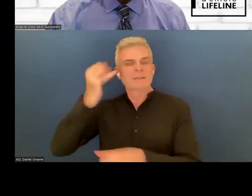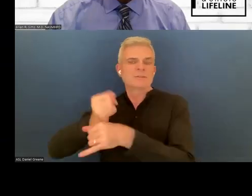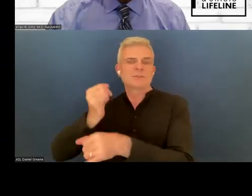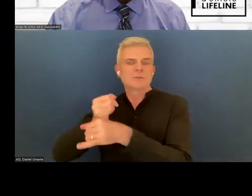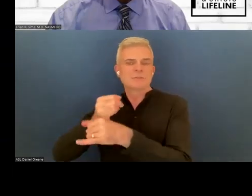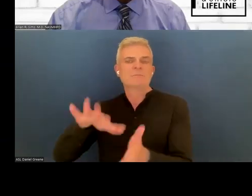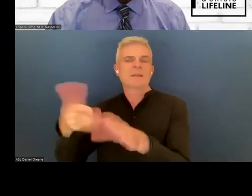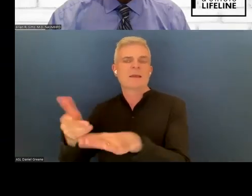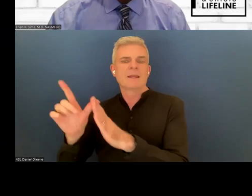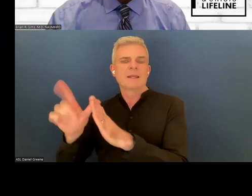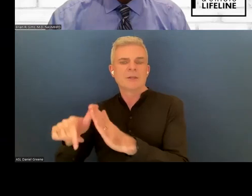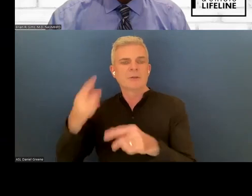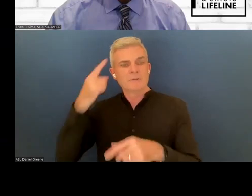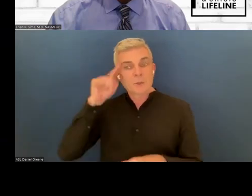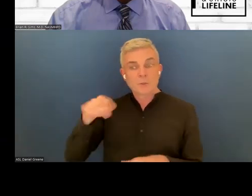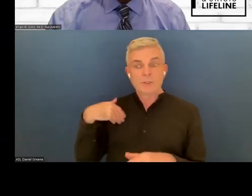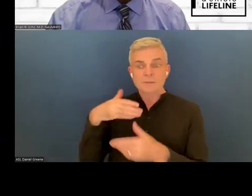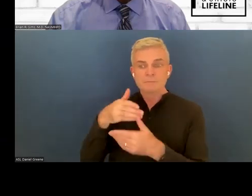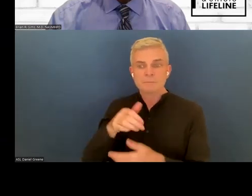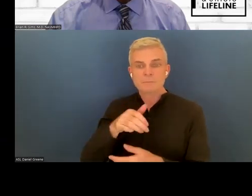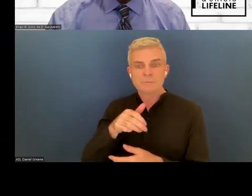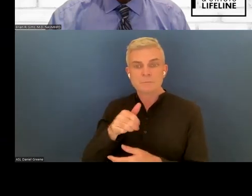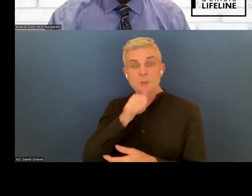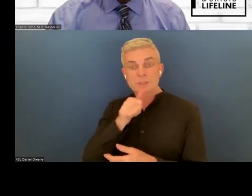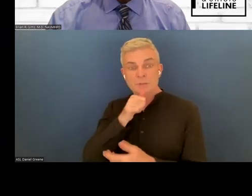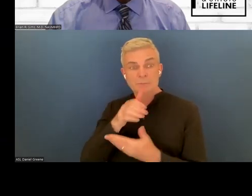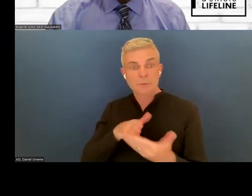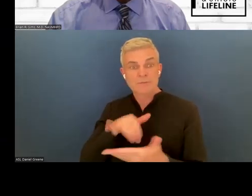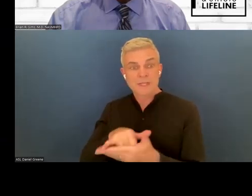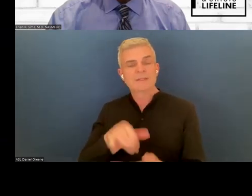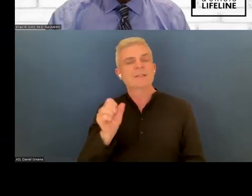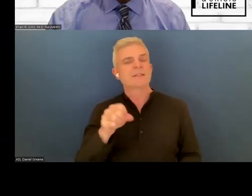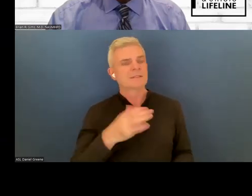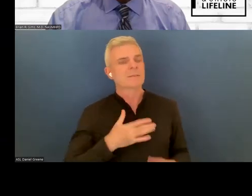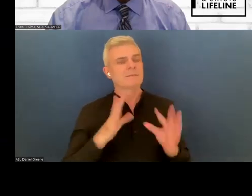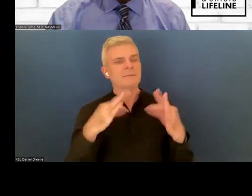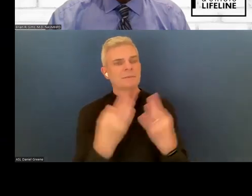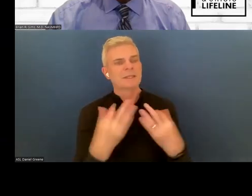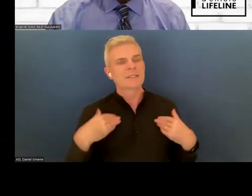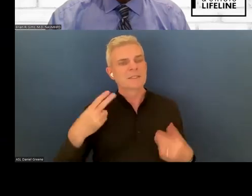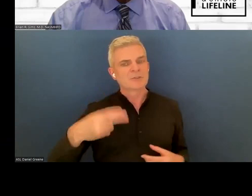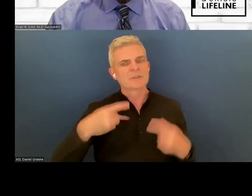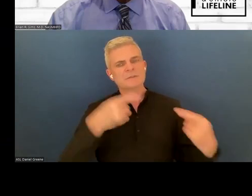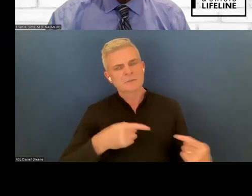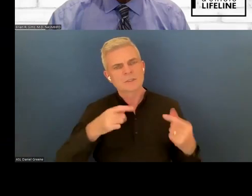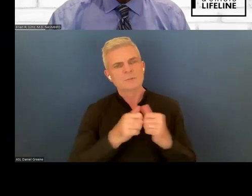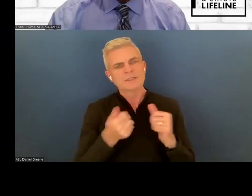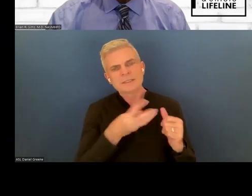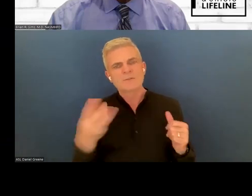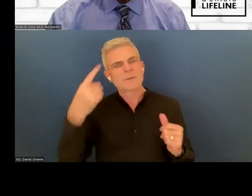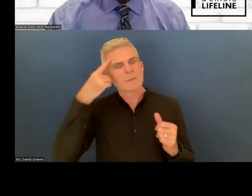a personal component to this. That's right. So my family has a history of struggling with a number of mental challenges,